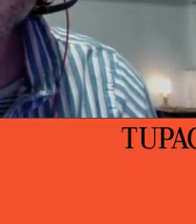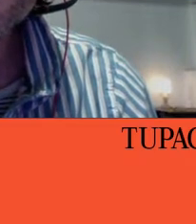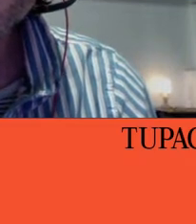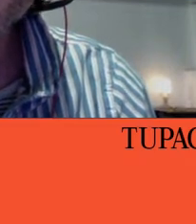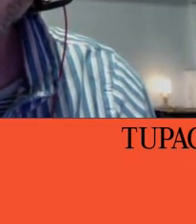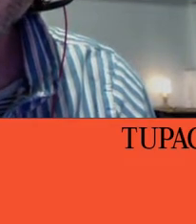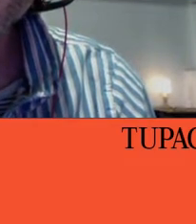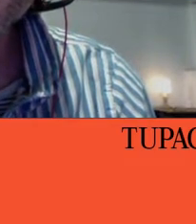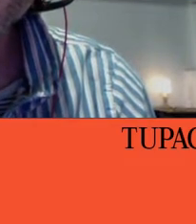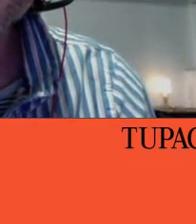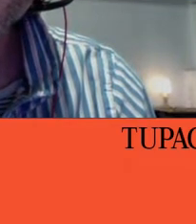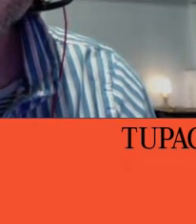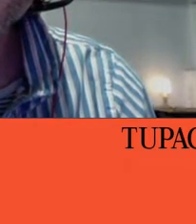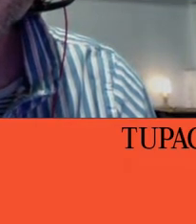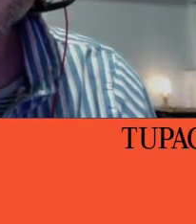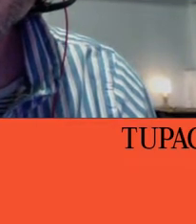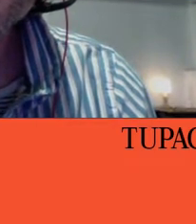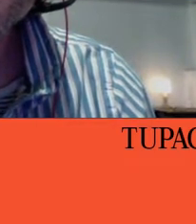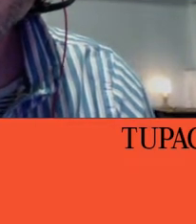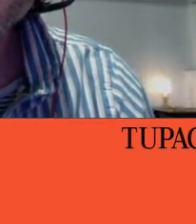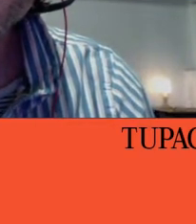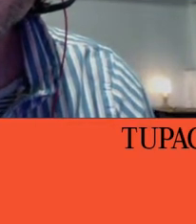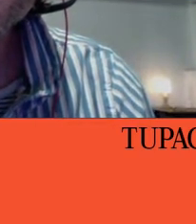mencionar en este caso. This is auch wichtig.